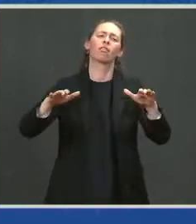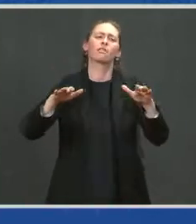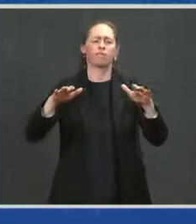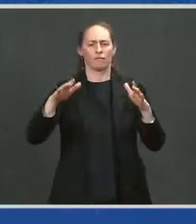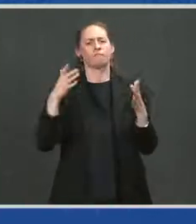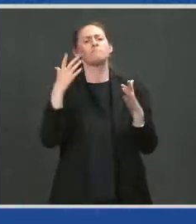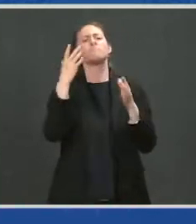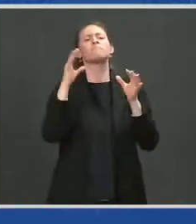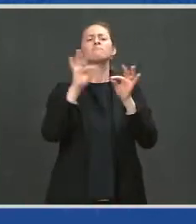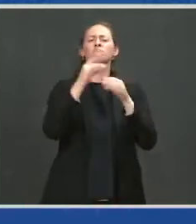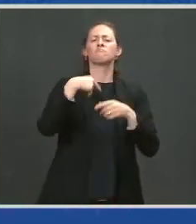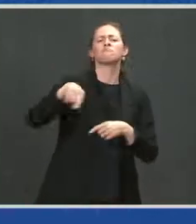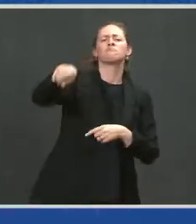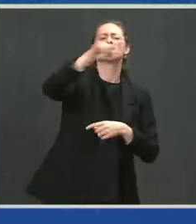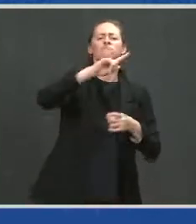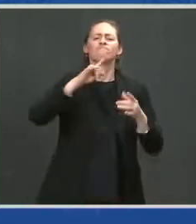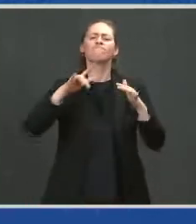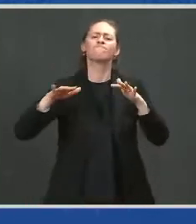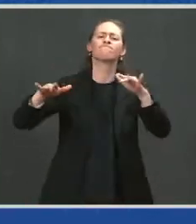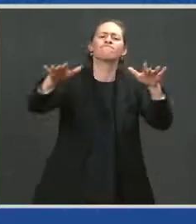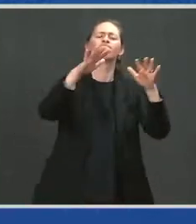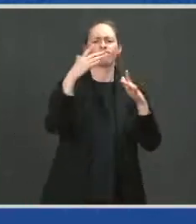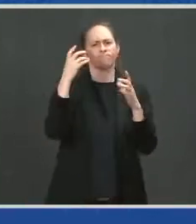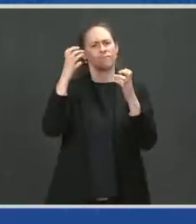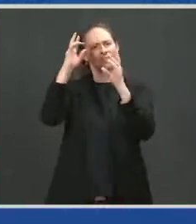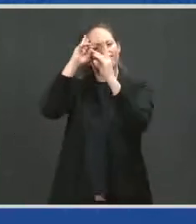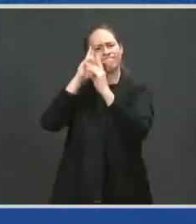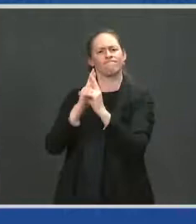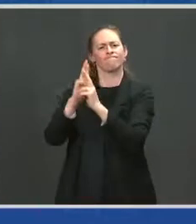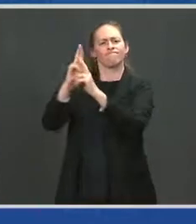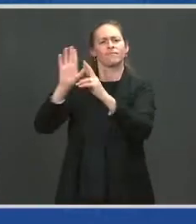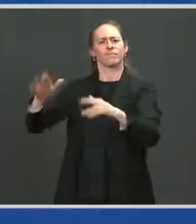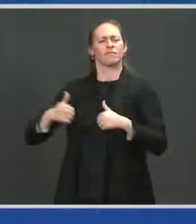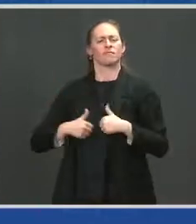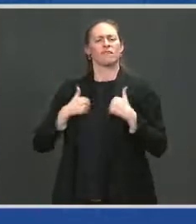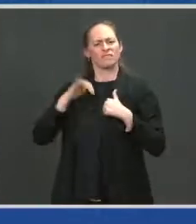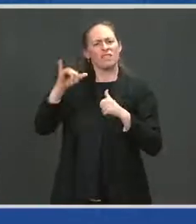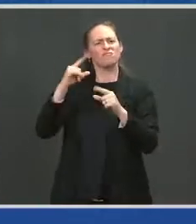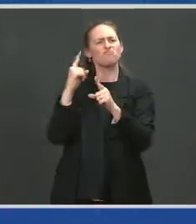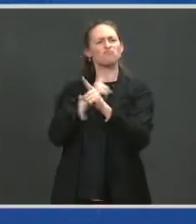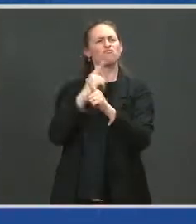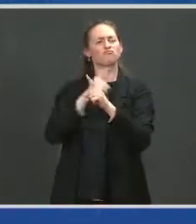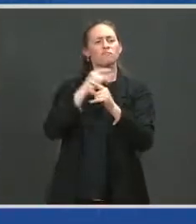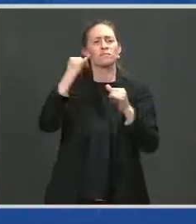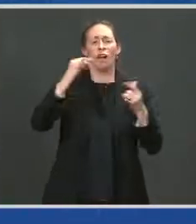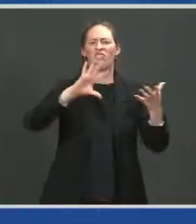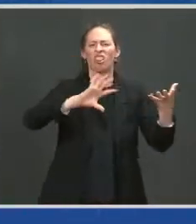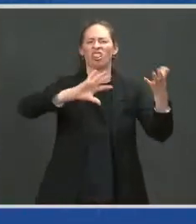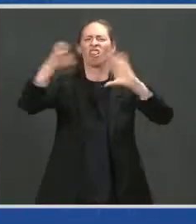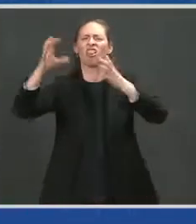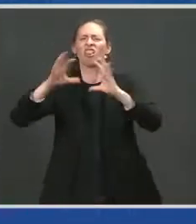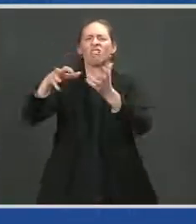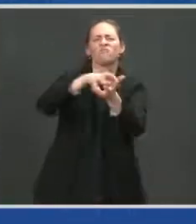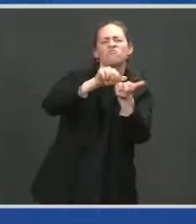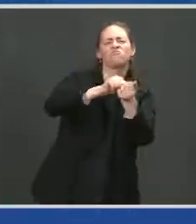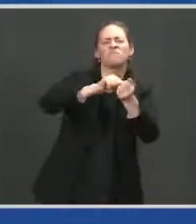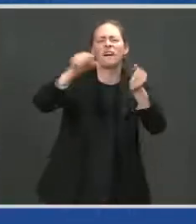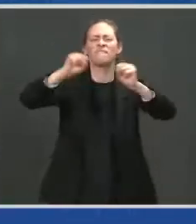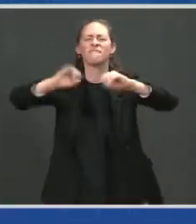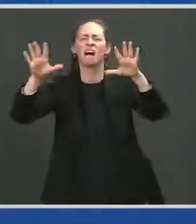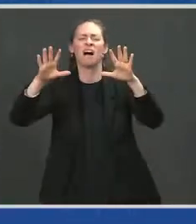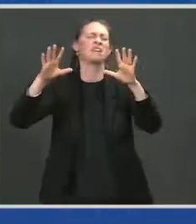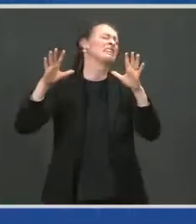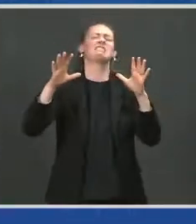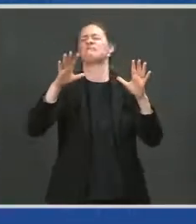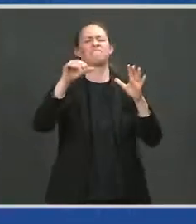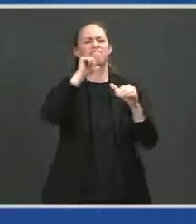that legacy are inevitable and appropriate, but violent protest is not. And there are those who will